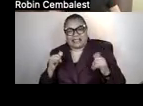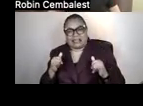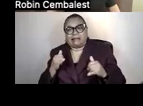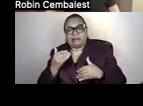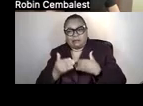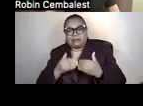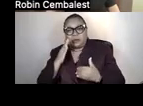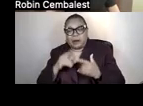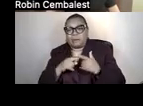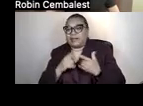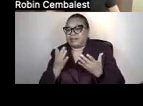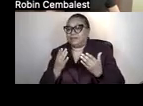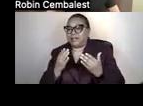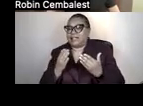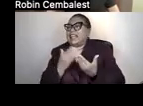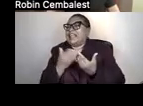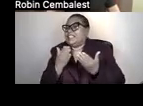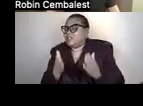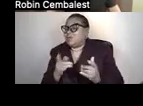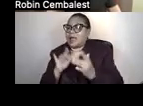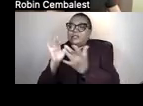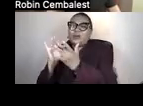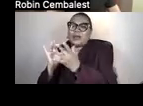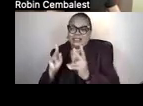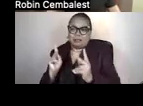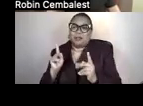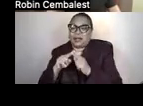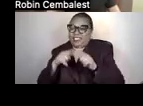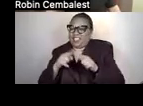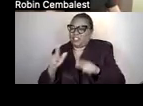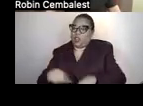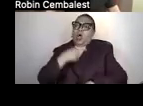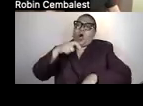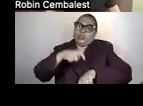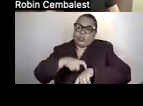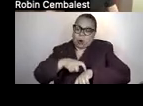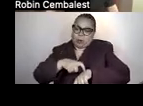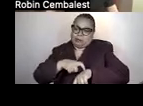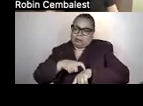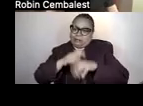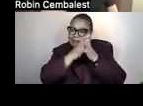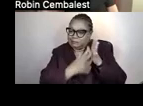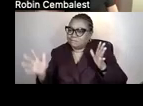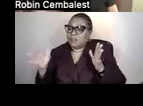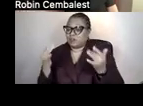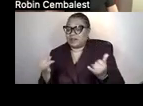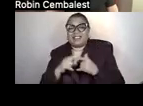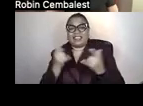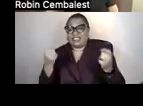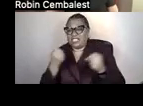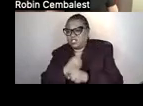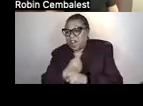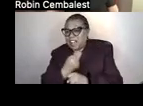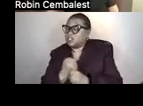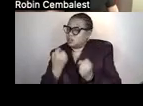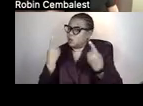to be the easiest way to reach people in this long-term scale for now. Now, these strategies will